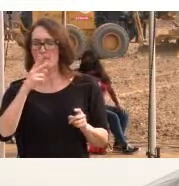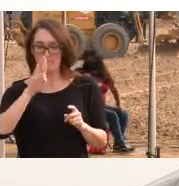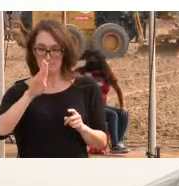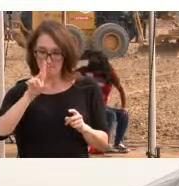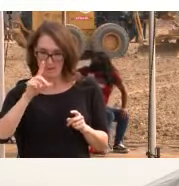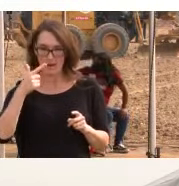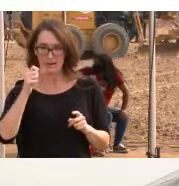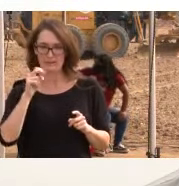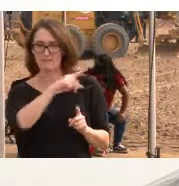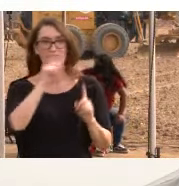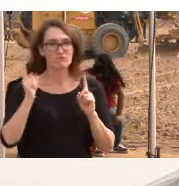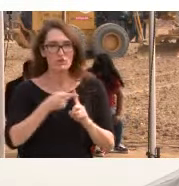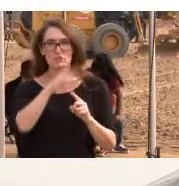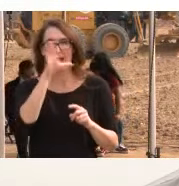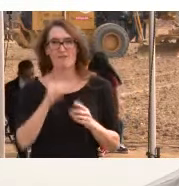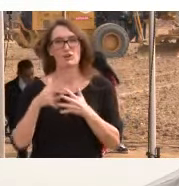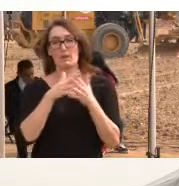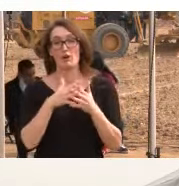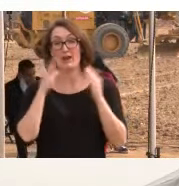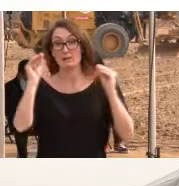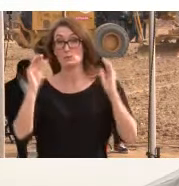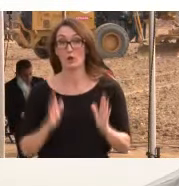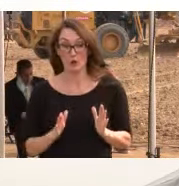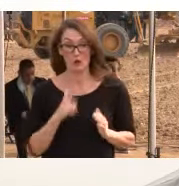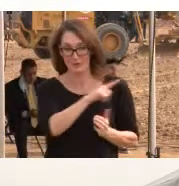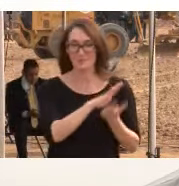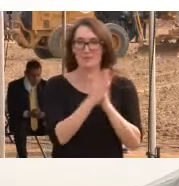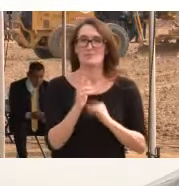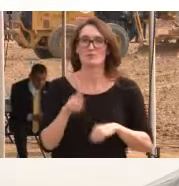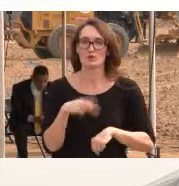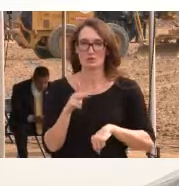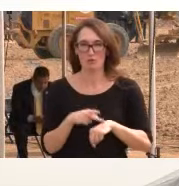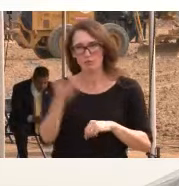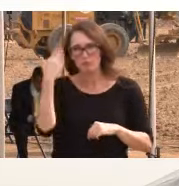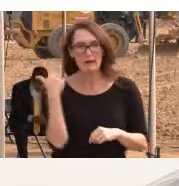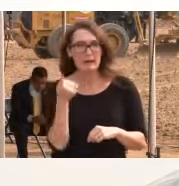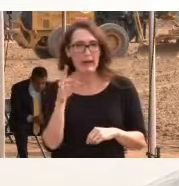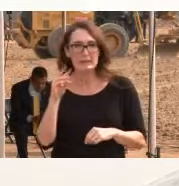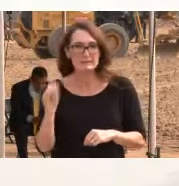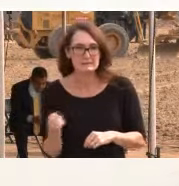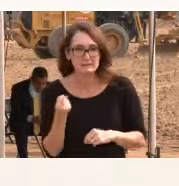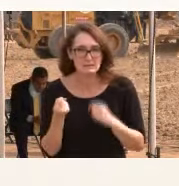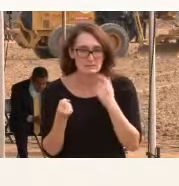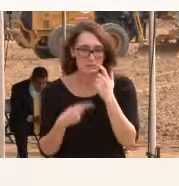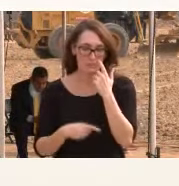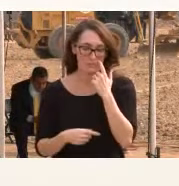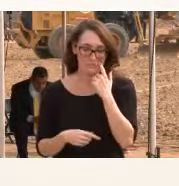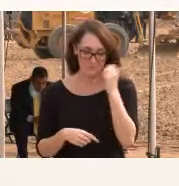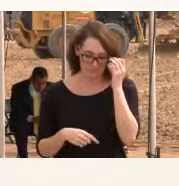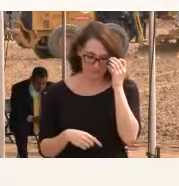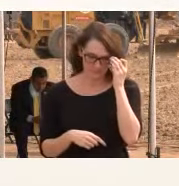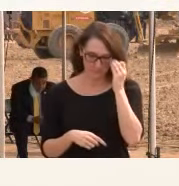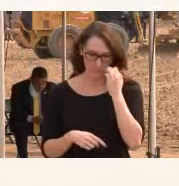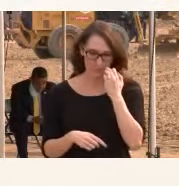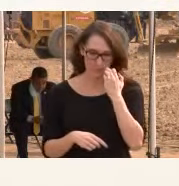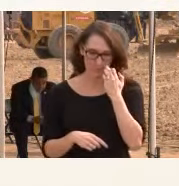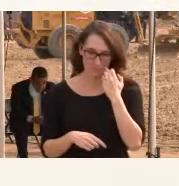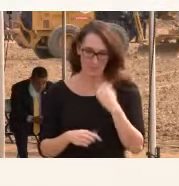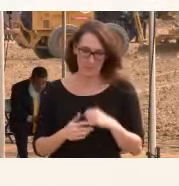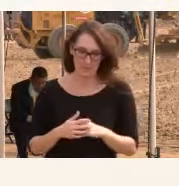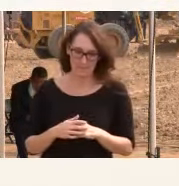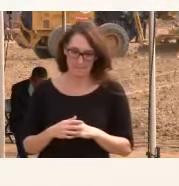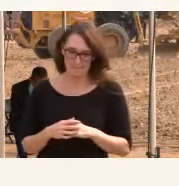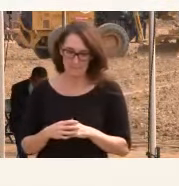African-American educator to become a principal in the 1960s, it is a